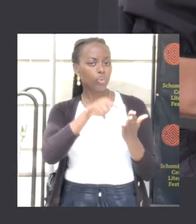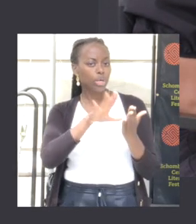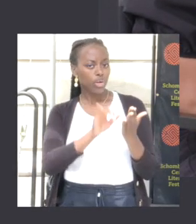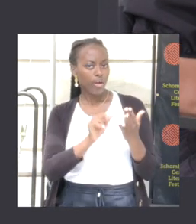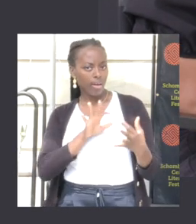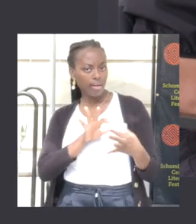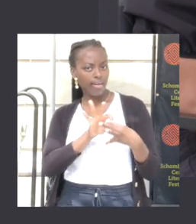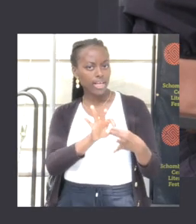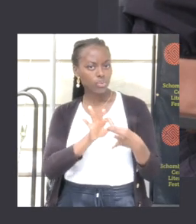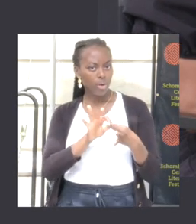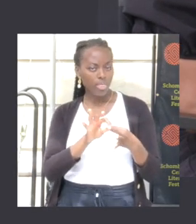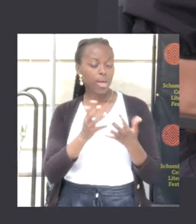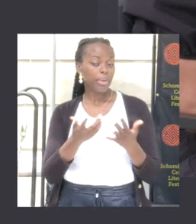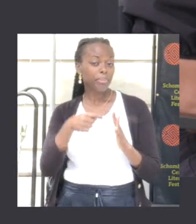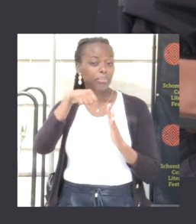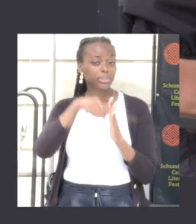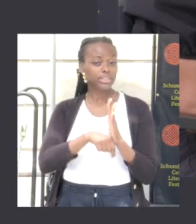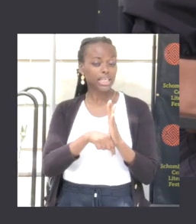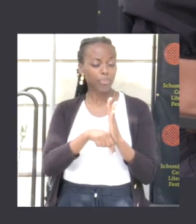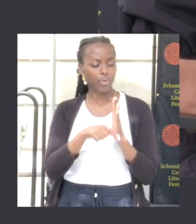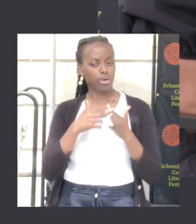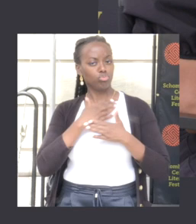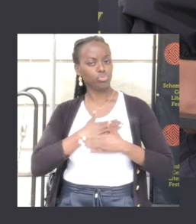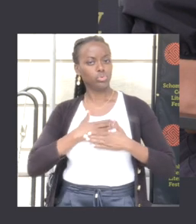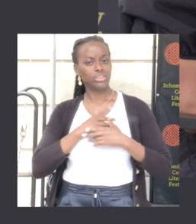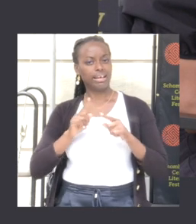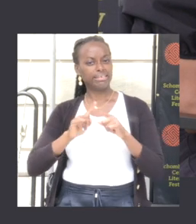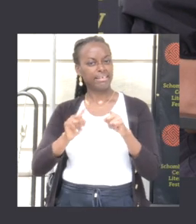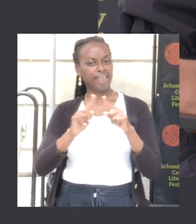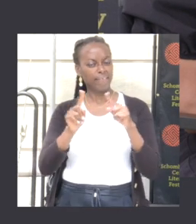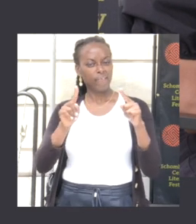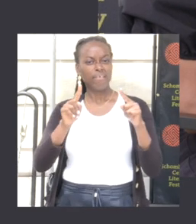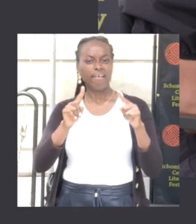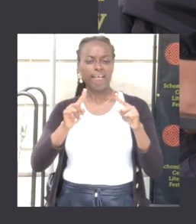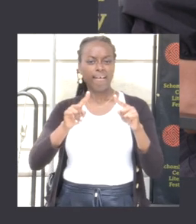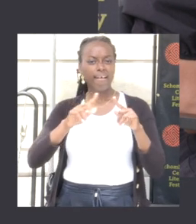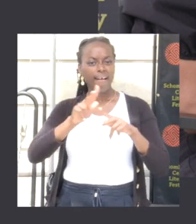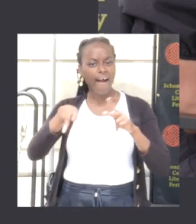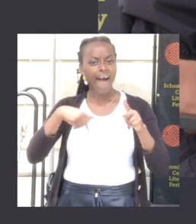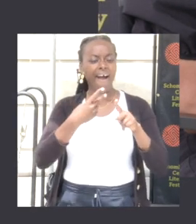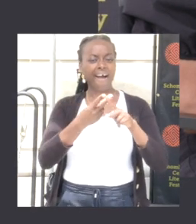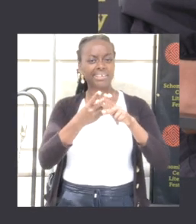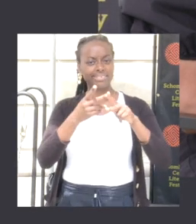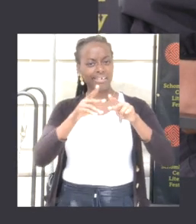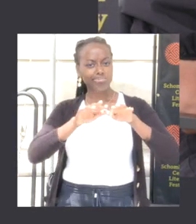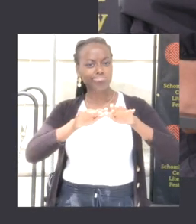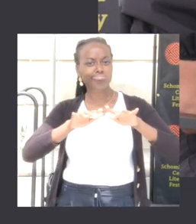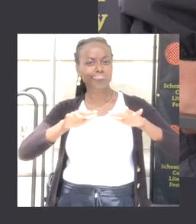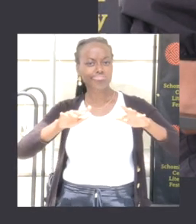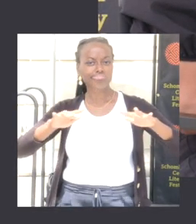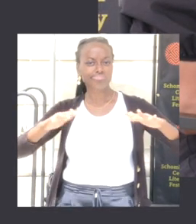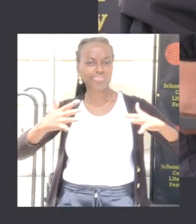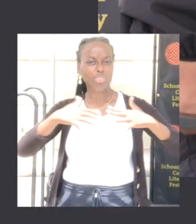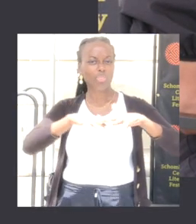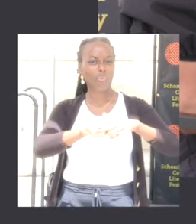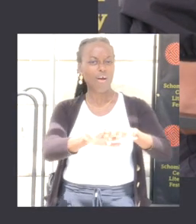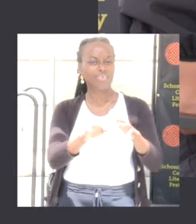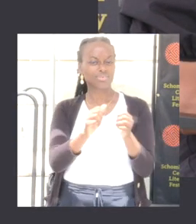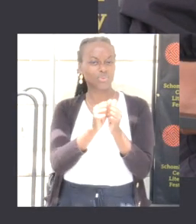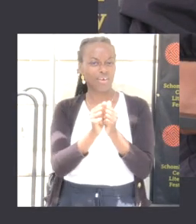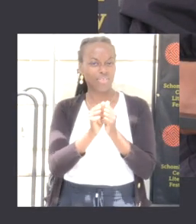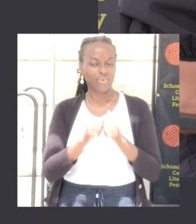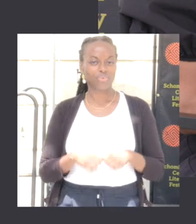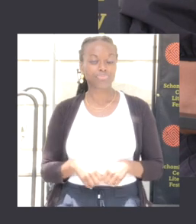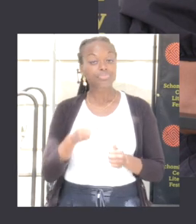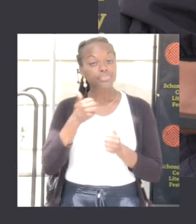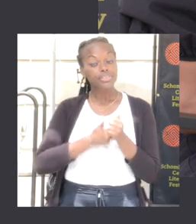deeply appreciate the many colored threads in this diasporic epic of black exodus and redemption. Each chapter